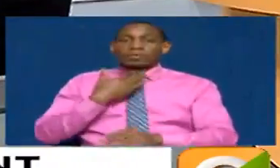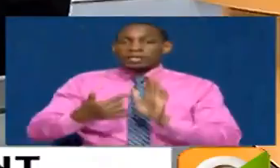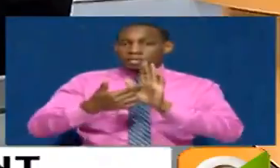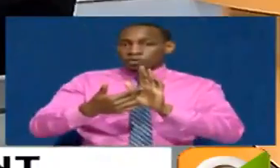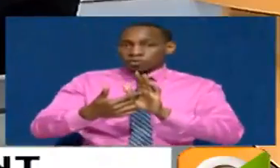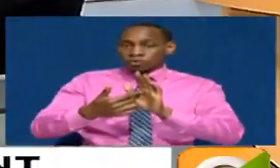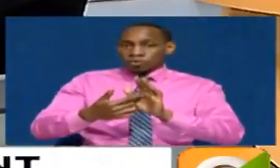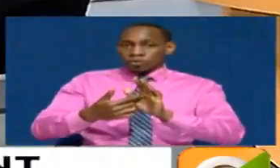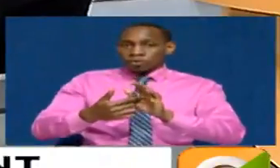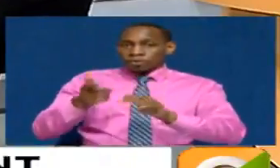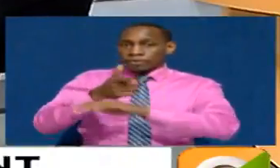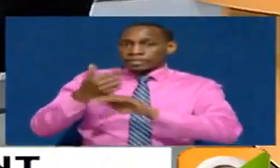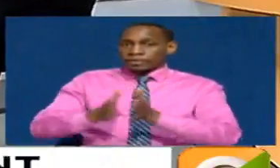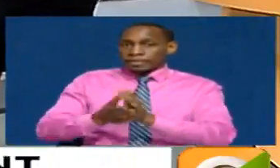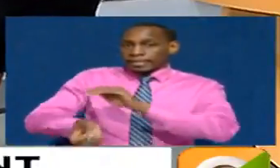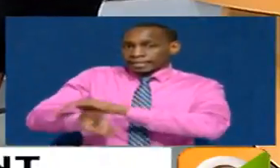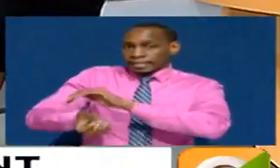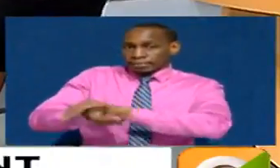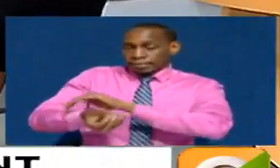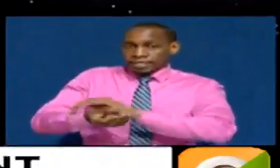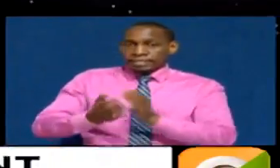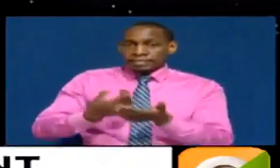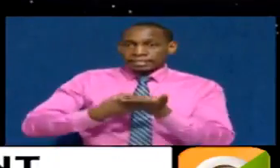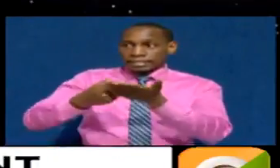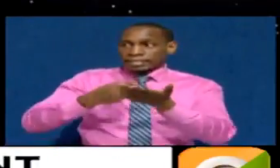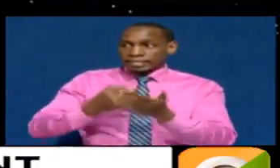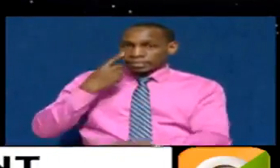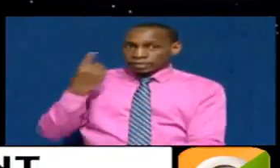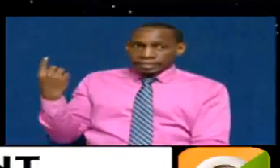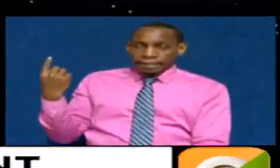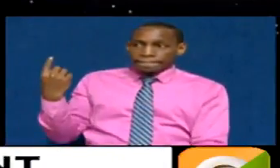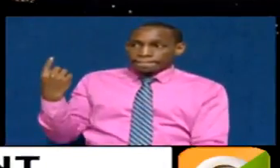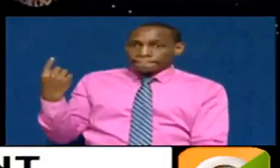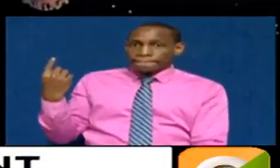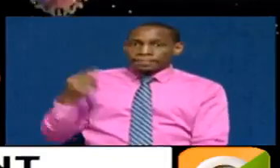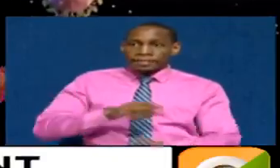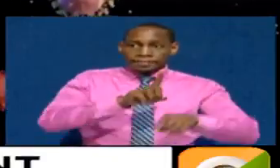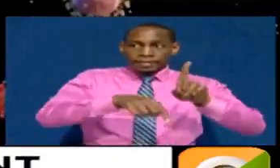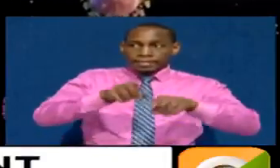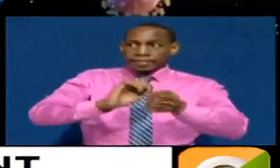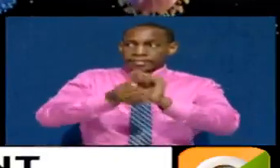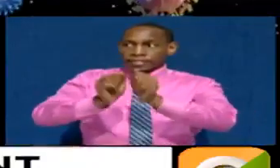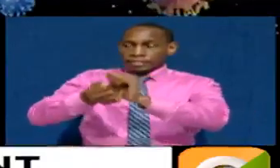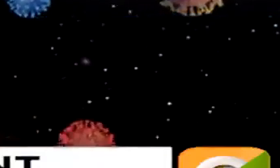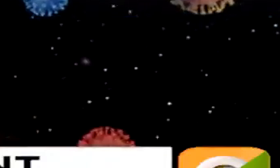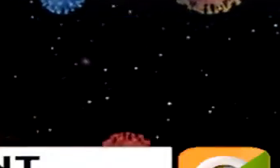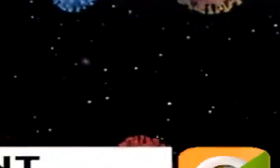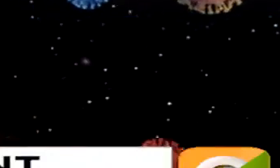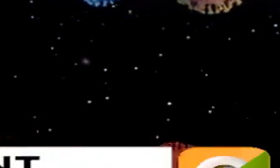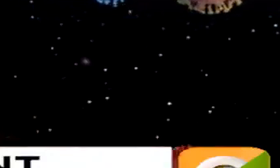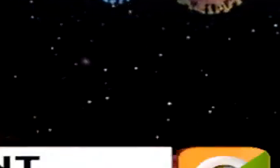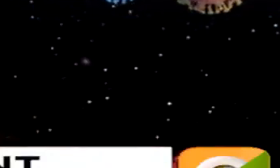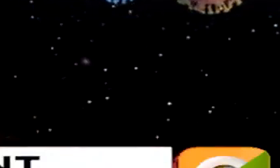graphic because it explains a little bit of what we're about to talk about. Now, it achieves this because it has various mutations on the